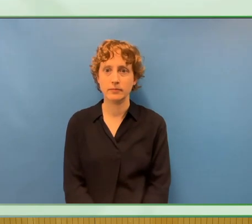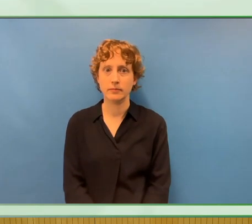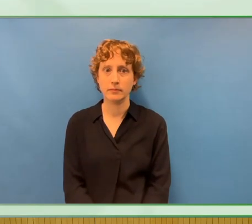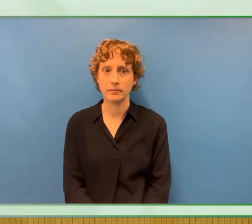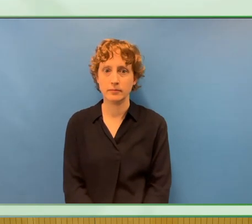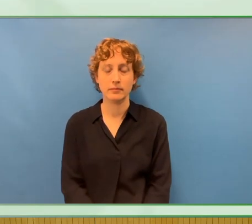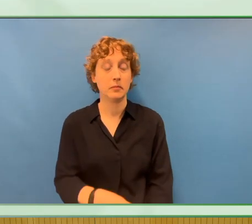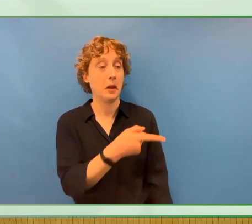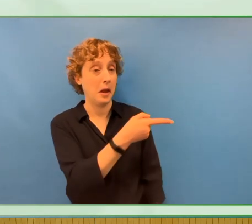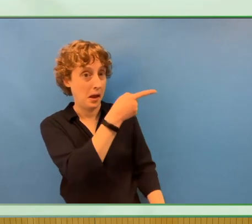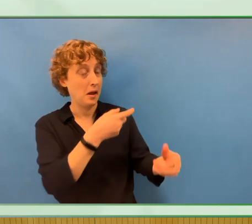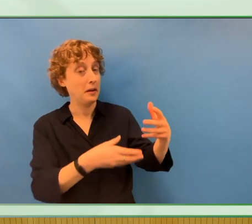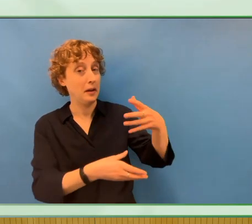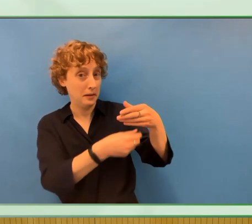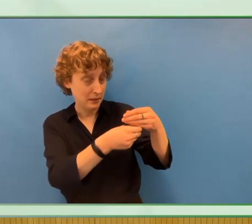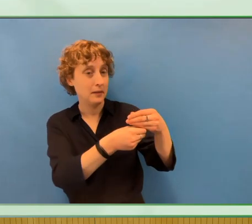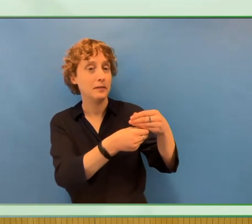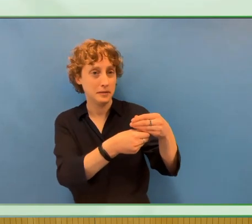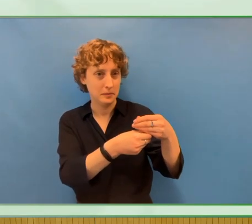far.